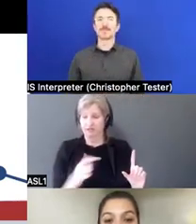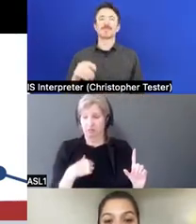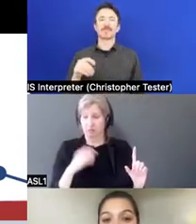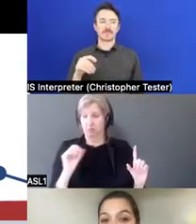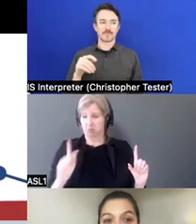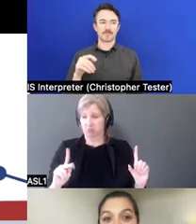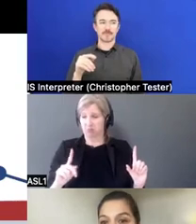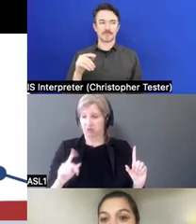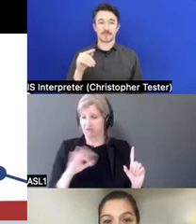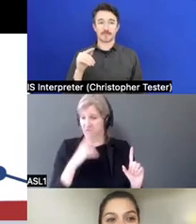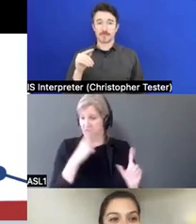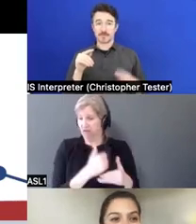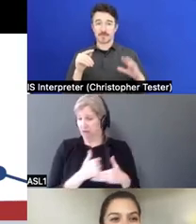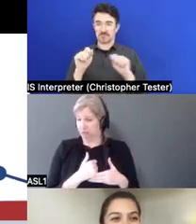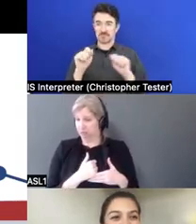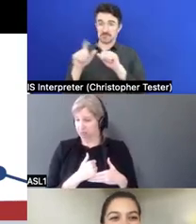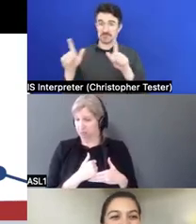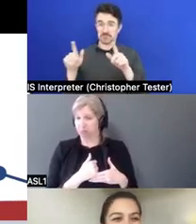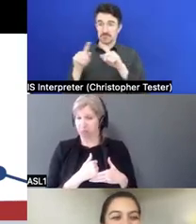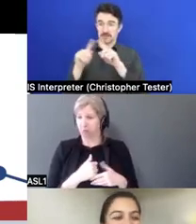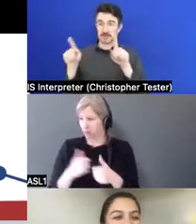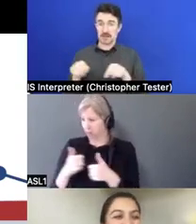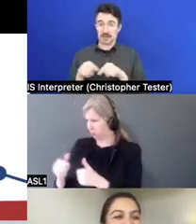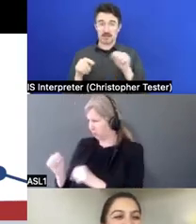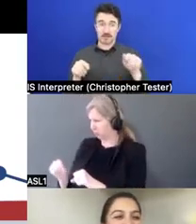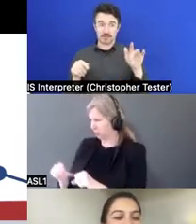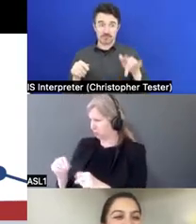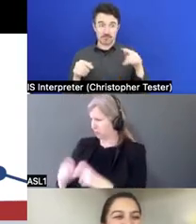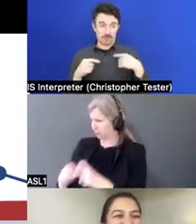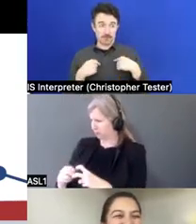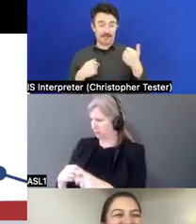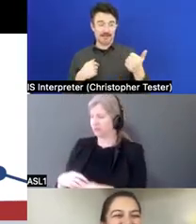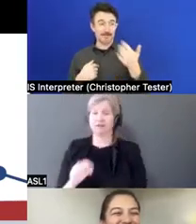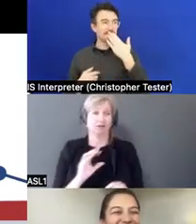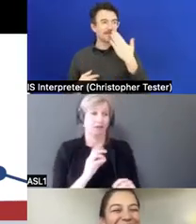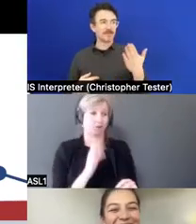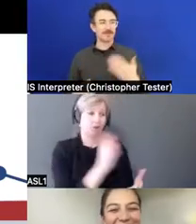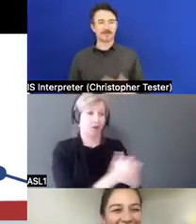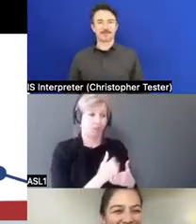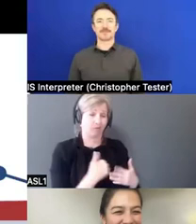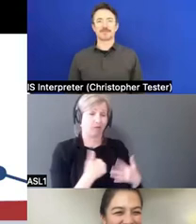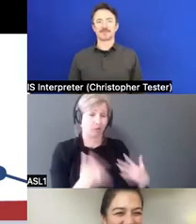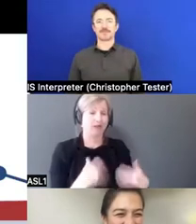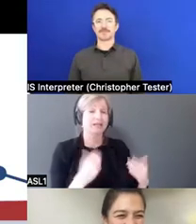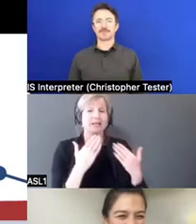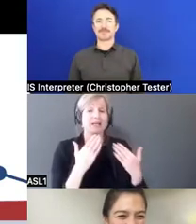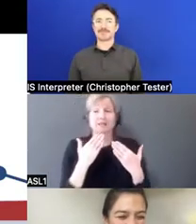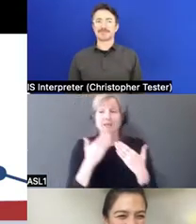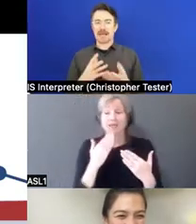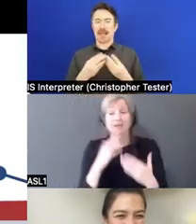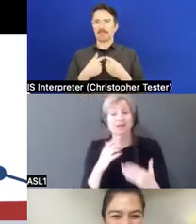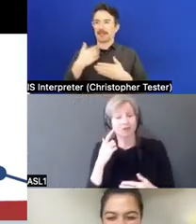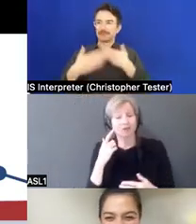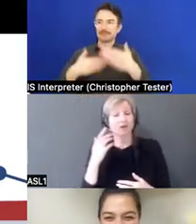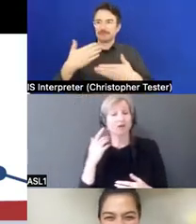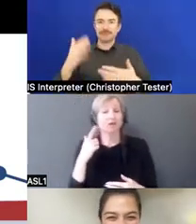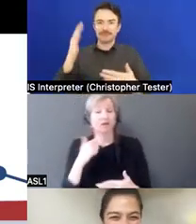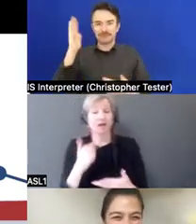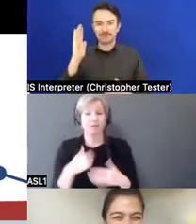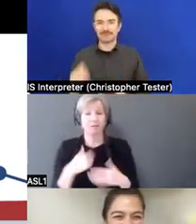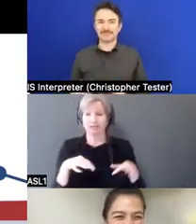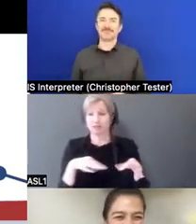your help, because I can. It's all, yeah, no, sure. Not a problem. It will help. And thank you very much for helping with my description